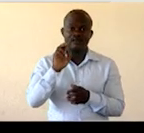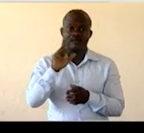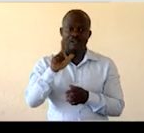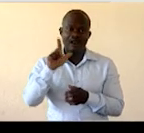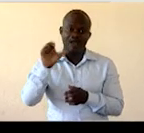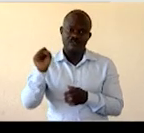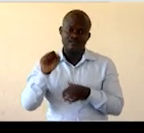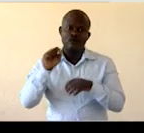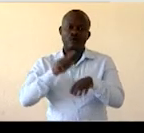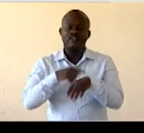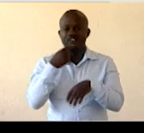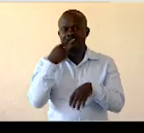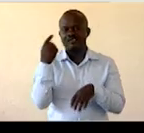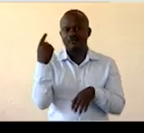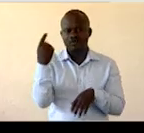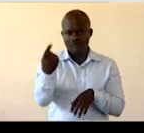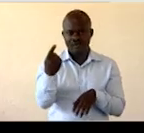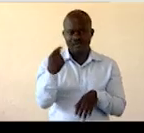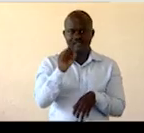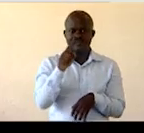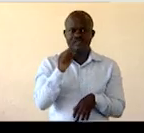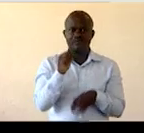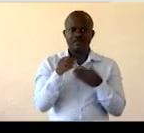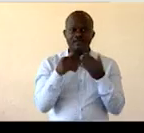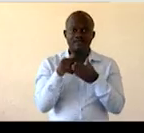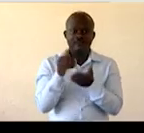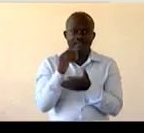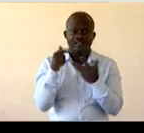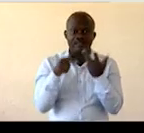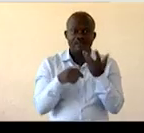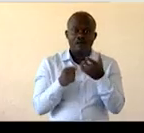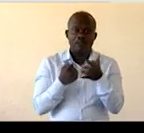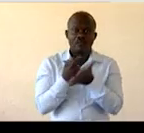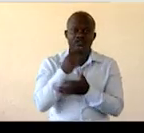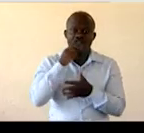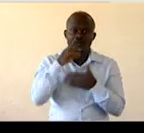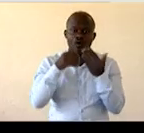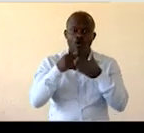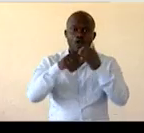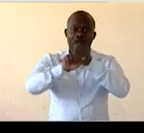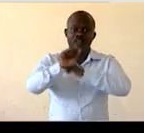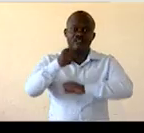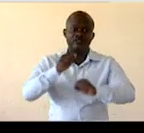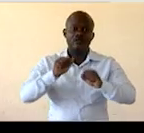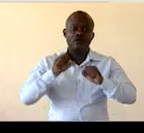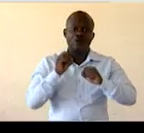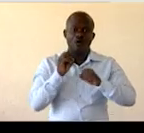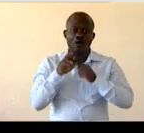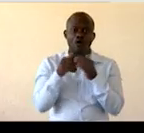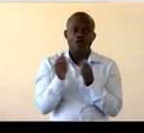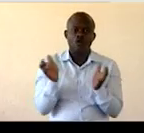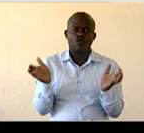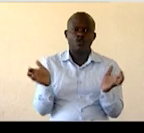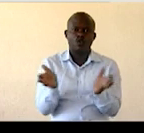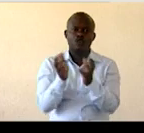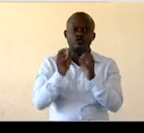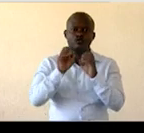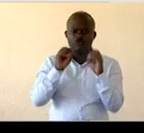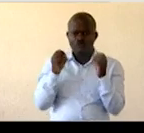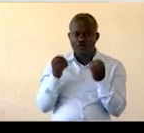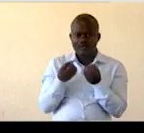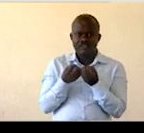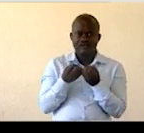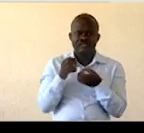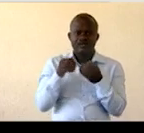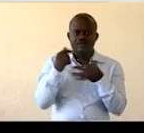is one. Stimuli are things that provoke a response or activity, or that cause organs or